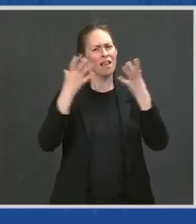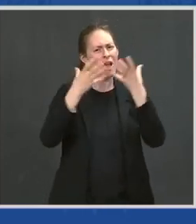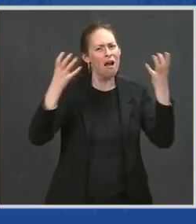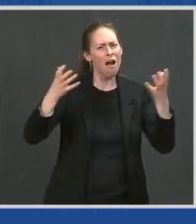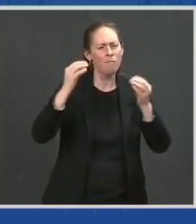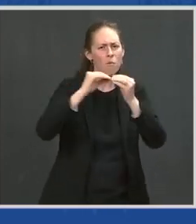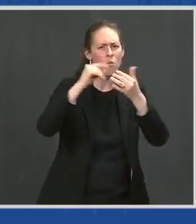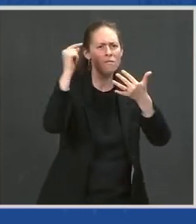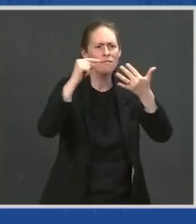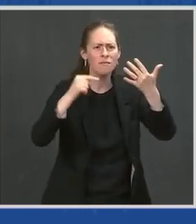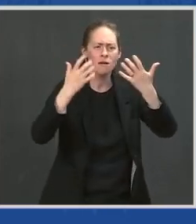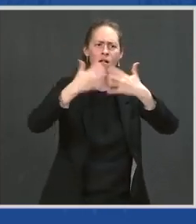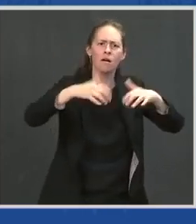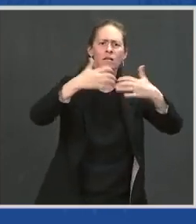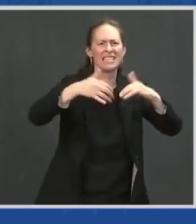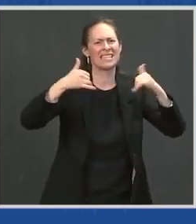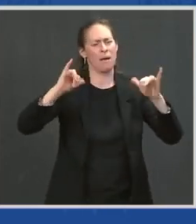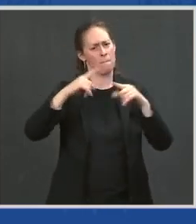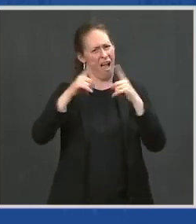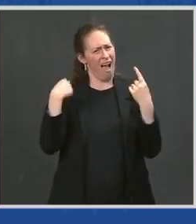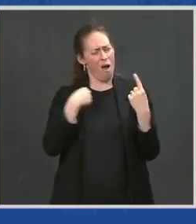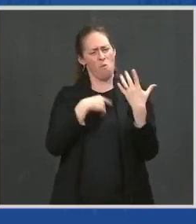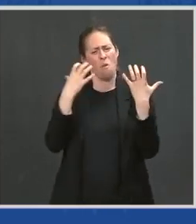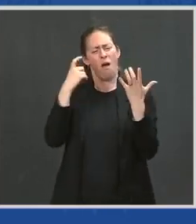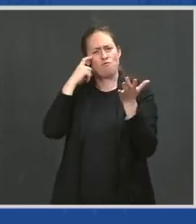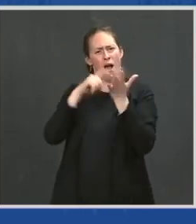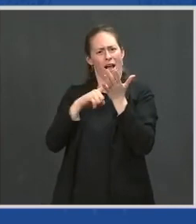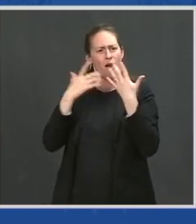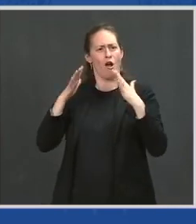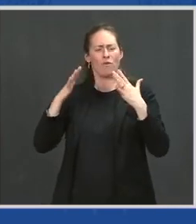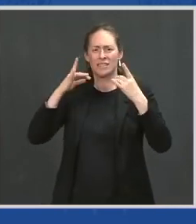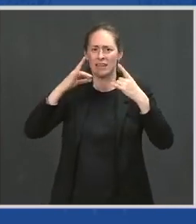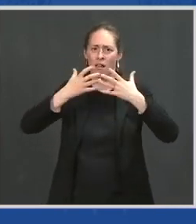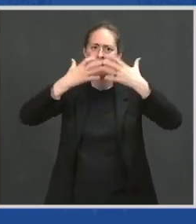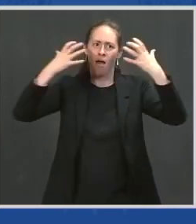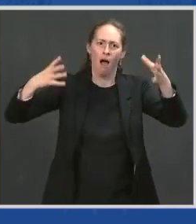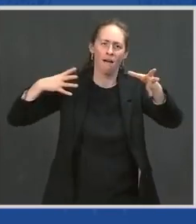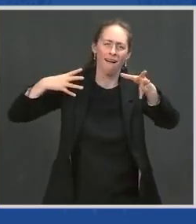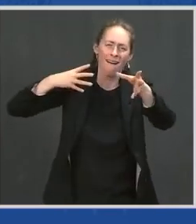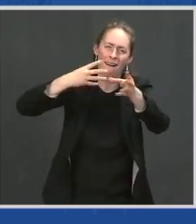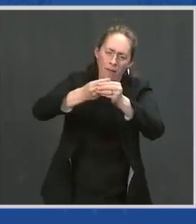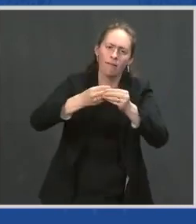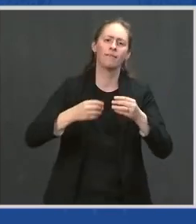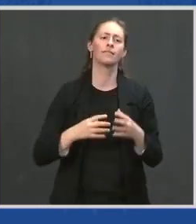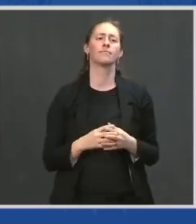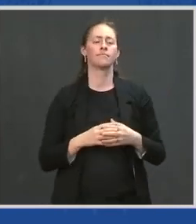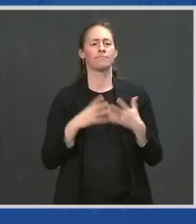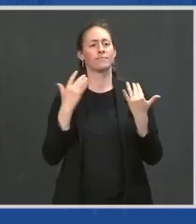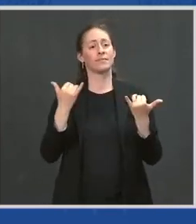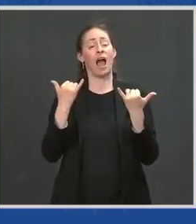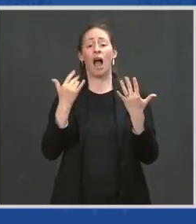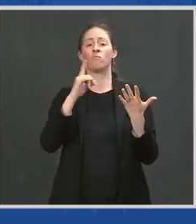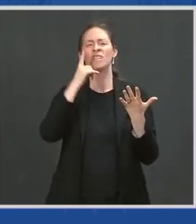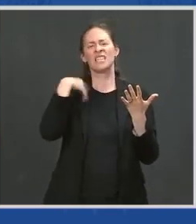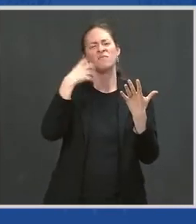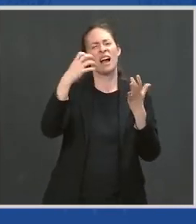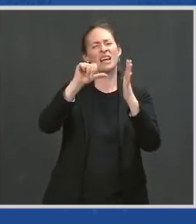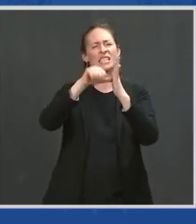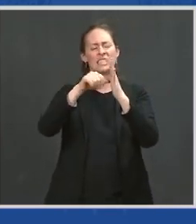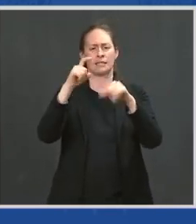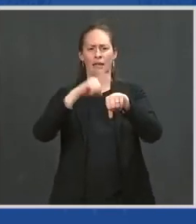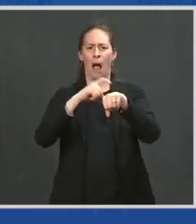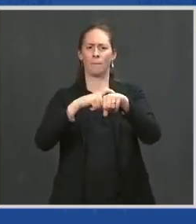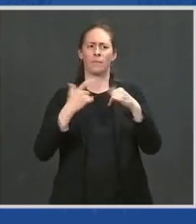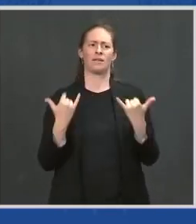made remarkable progress. And as we continue, as I said, the time is now to open up a new phase of